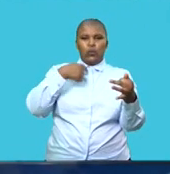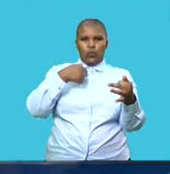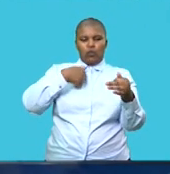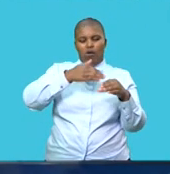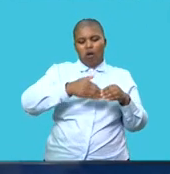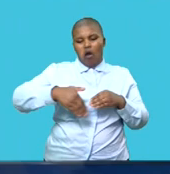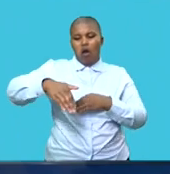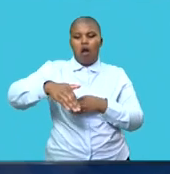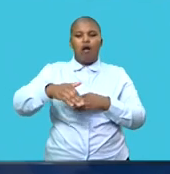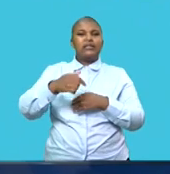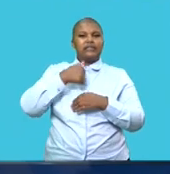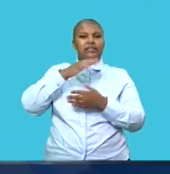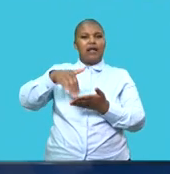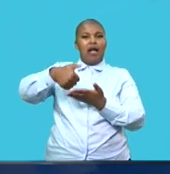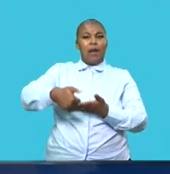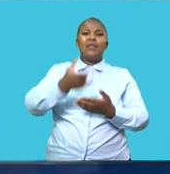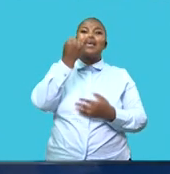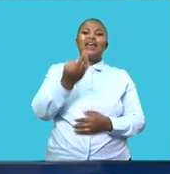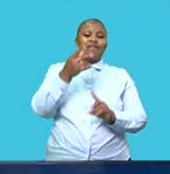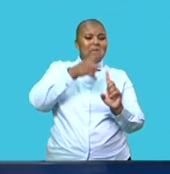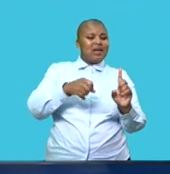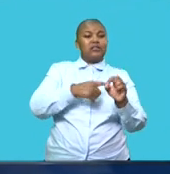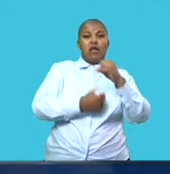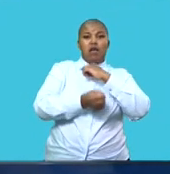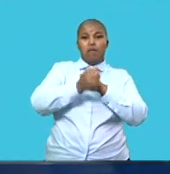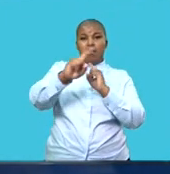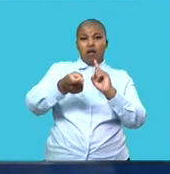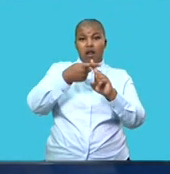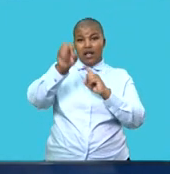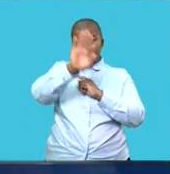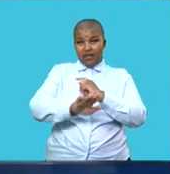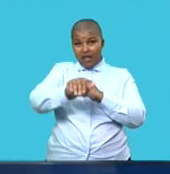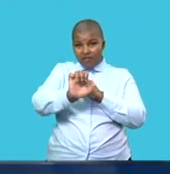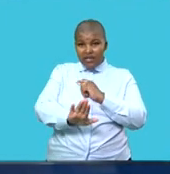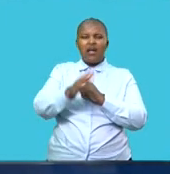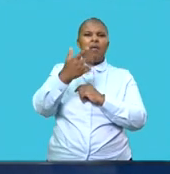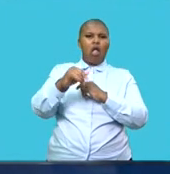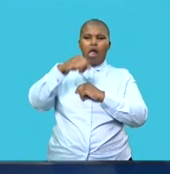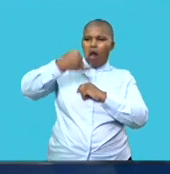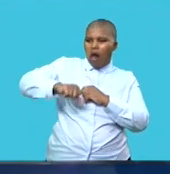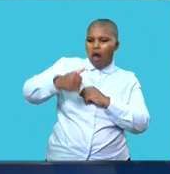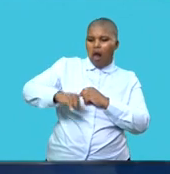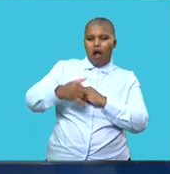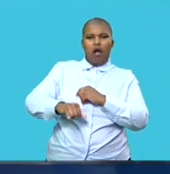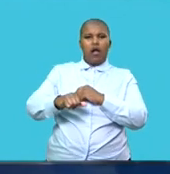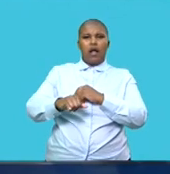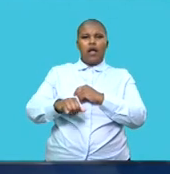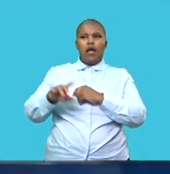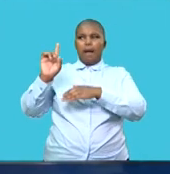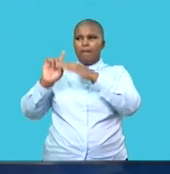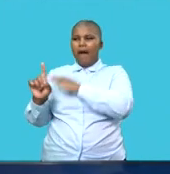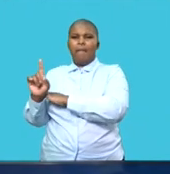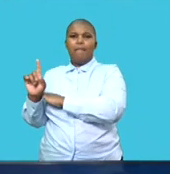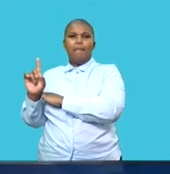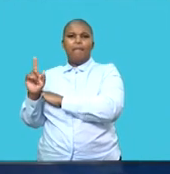out there ezobuka ukuthi umuntu umesengozini e-South Africa uma ngabe limele angeze ukuzoclaima wena